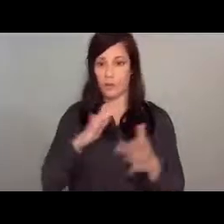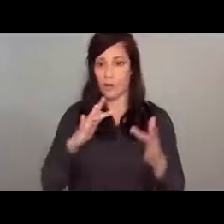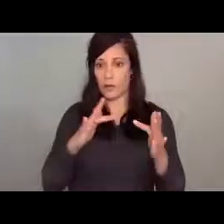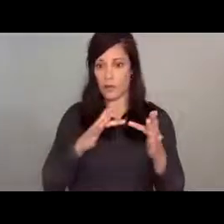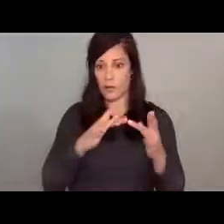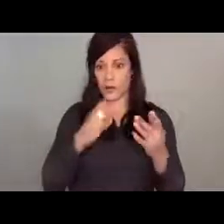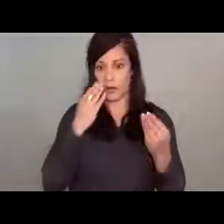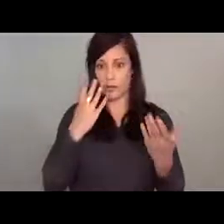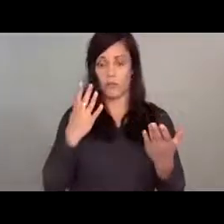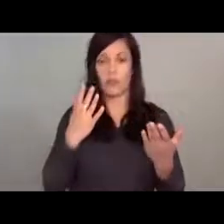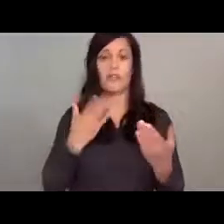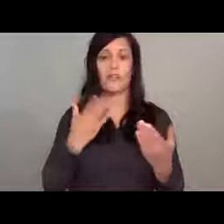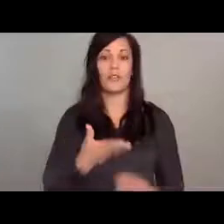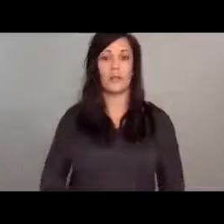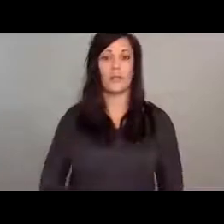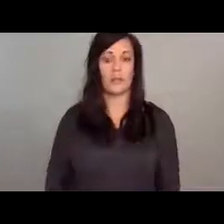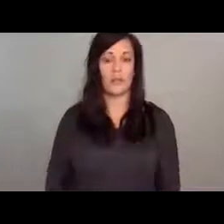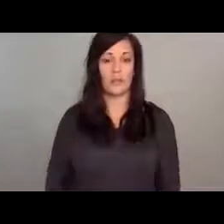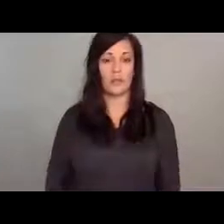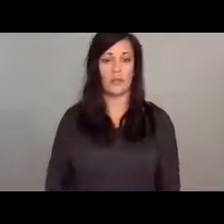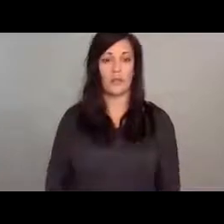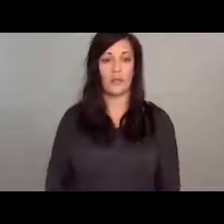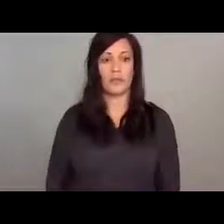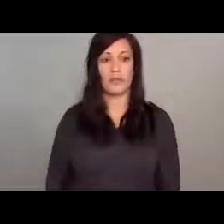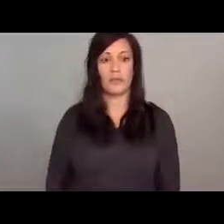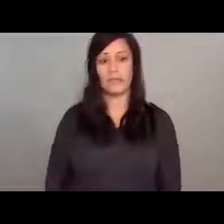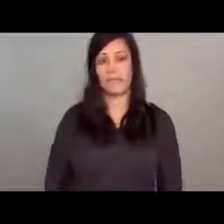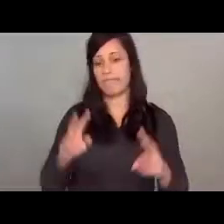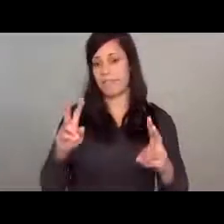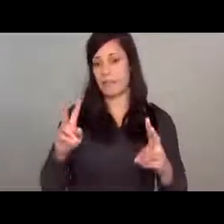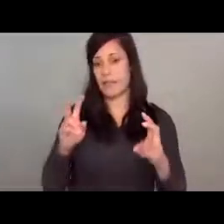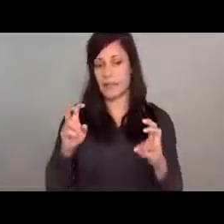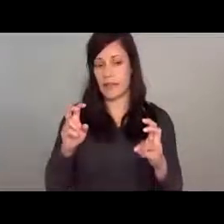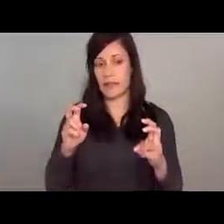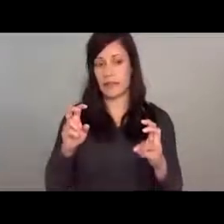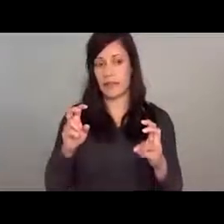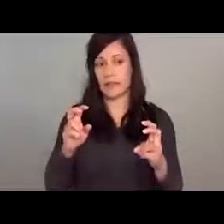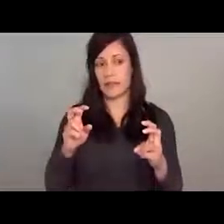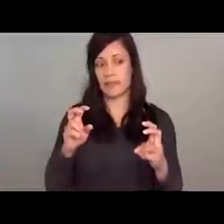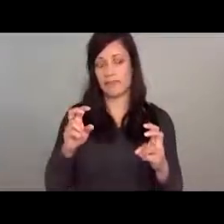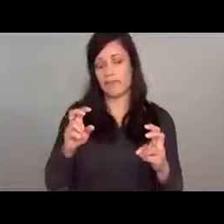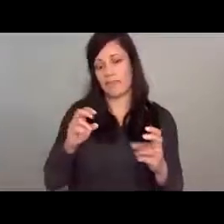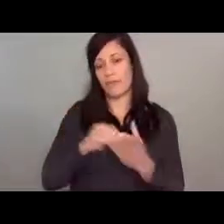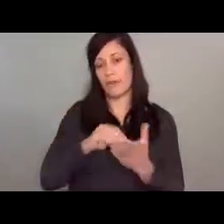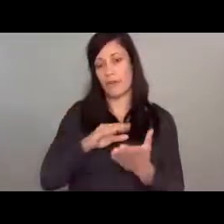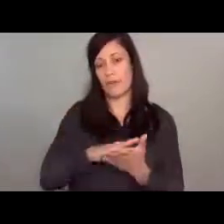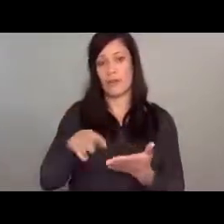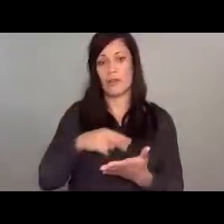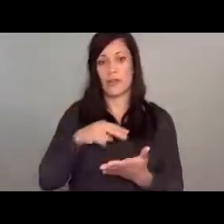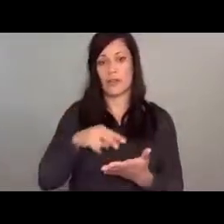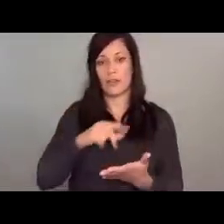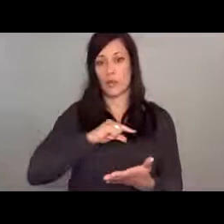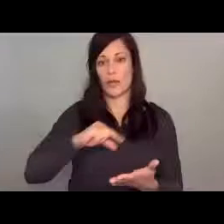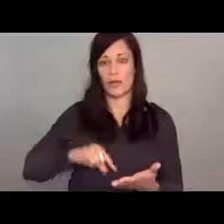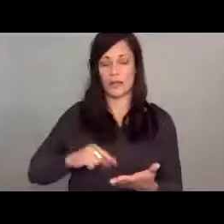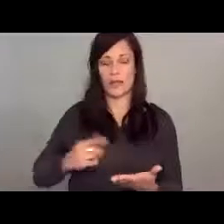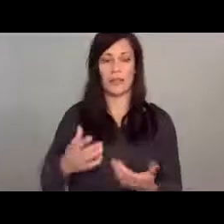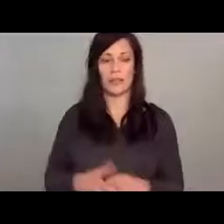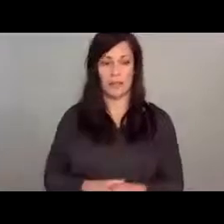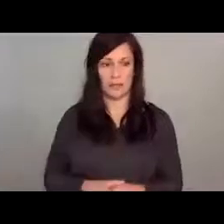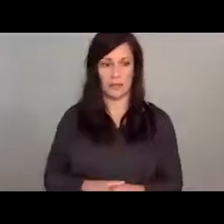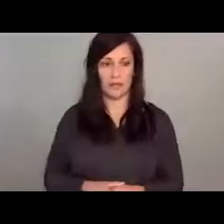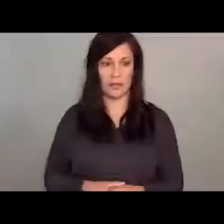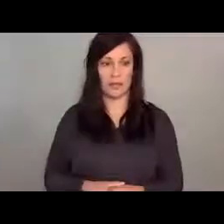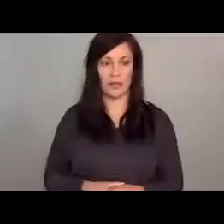information, the person's title. I'm going to say this title's Dancing Queen, your